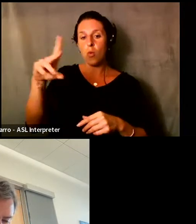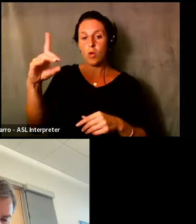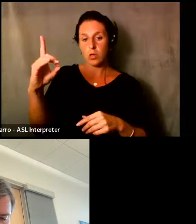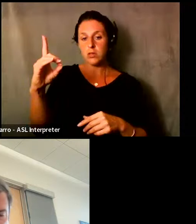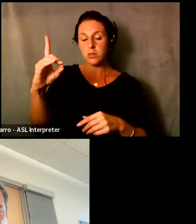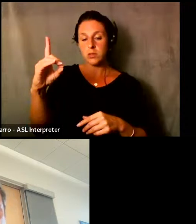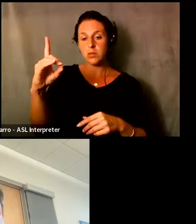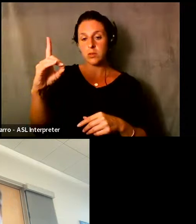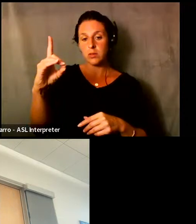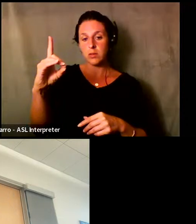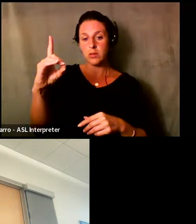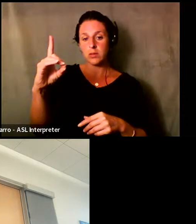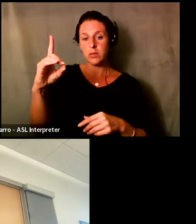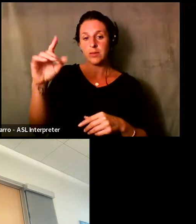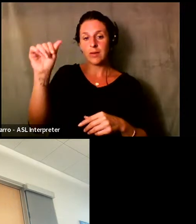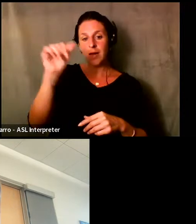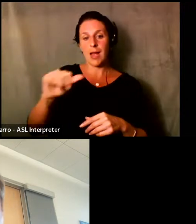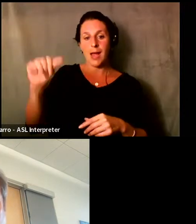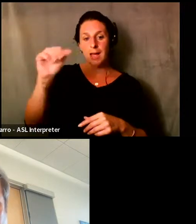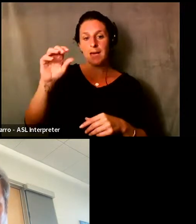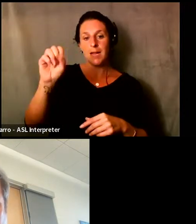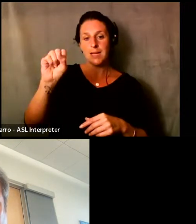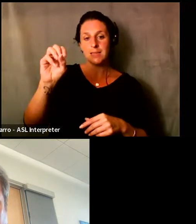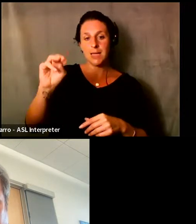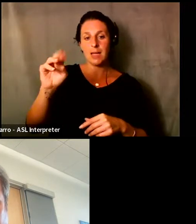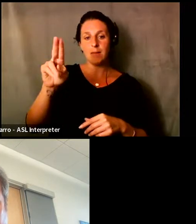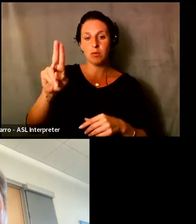BOARD, at